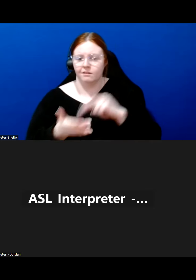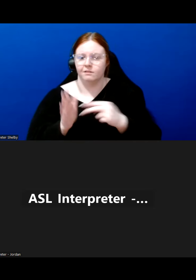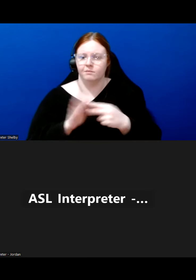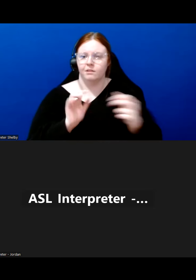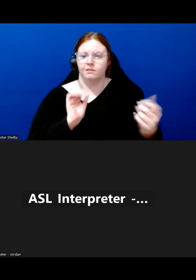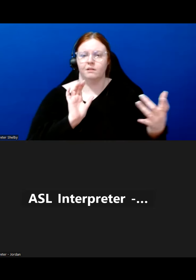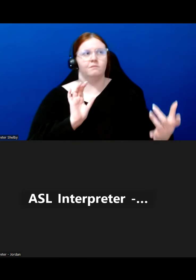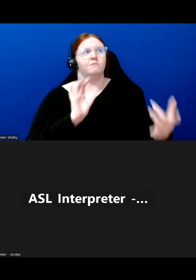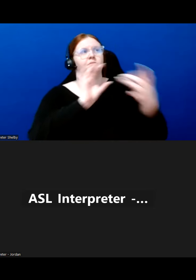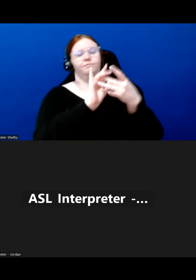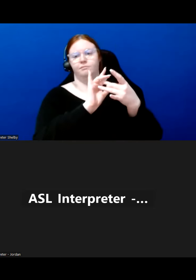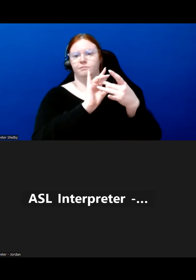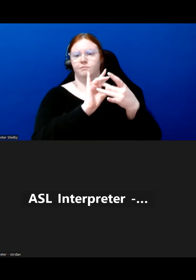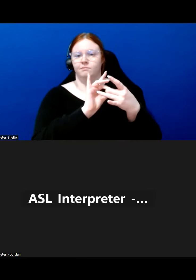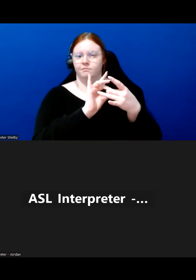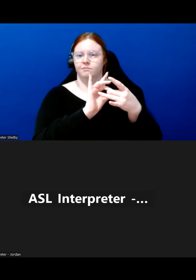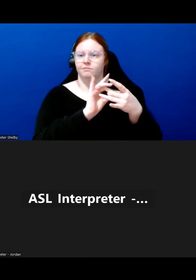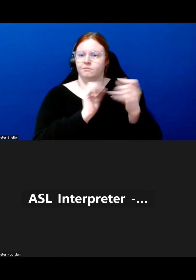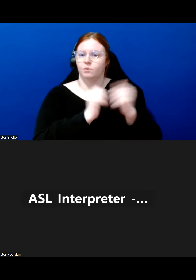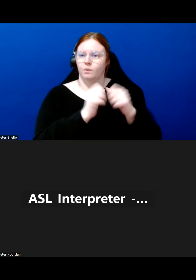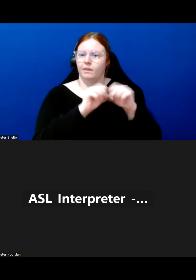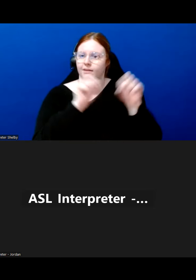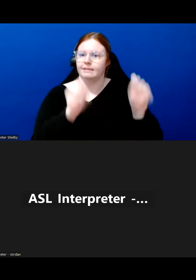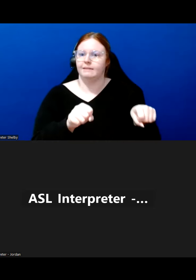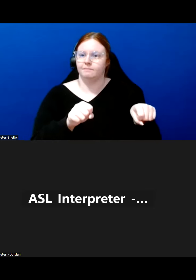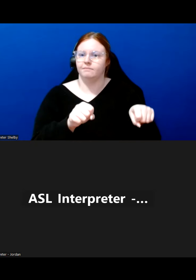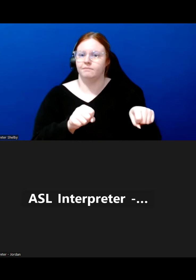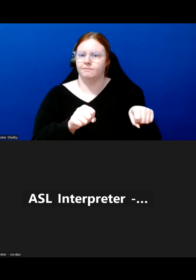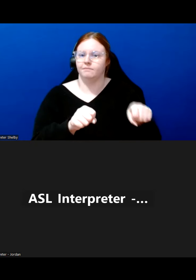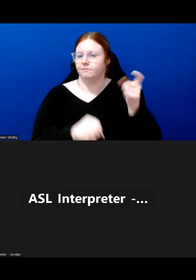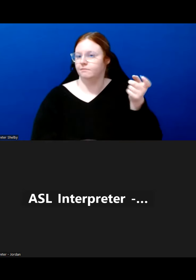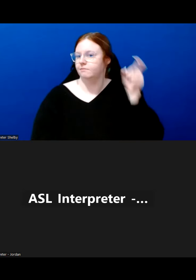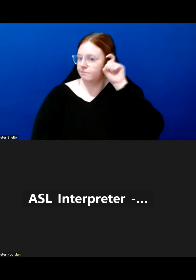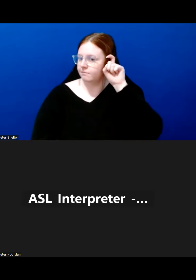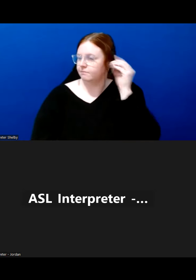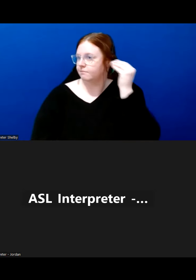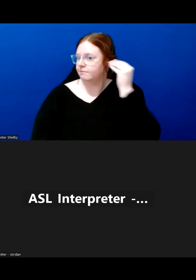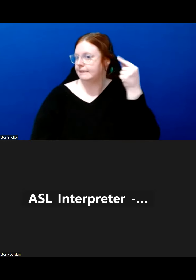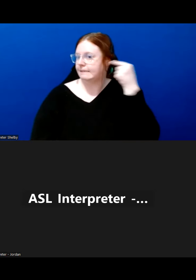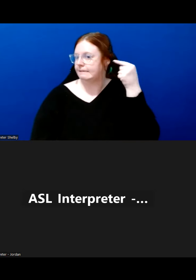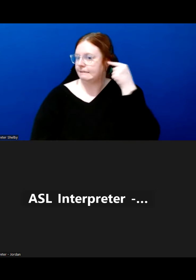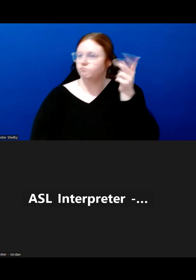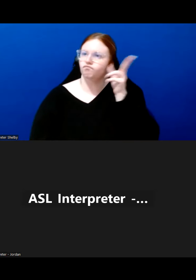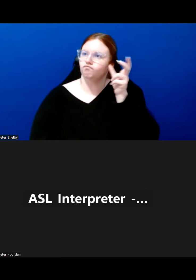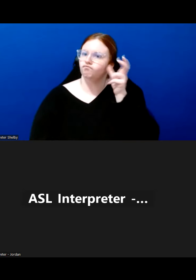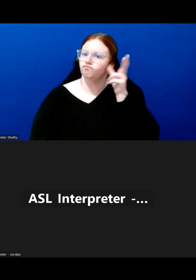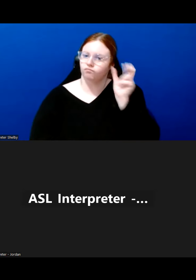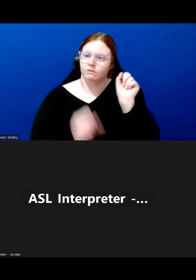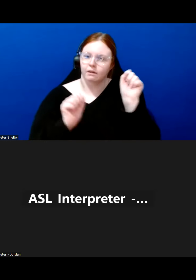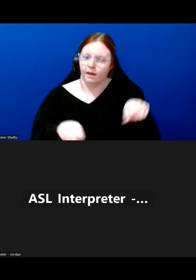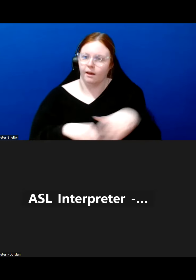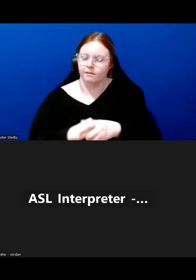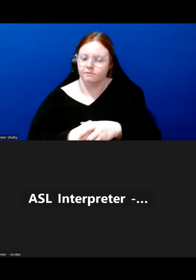the sound system in the airport near you come right through your hearing aids if you want to allow